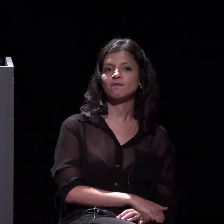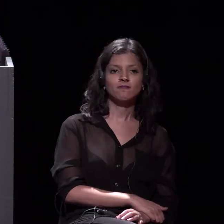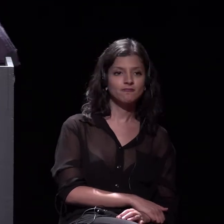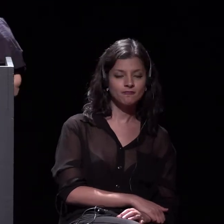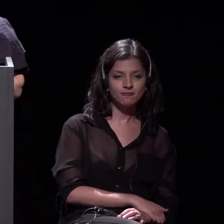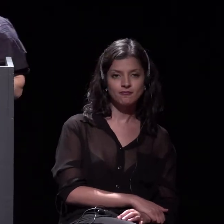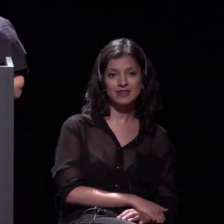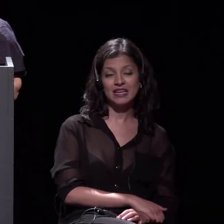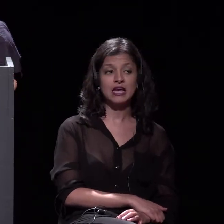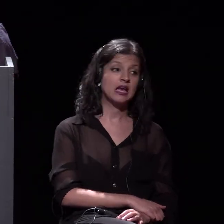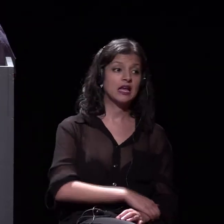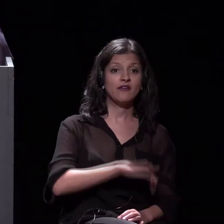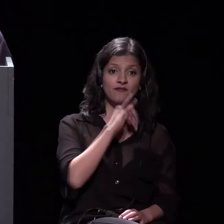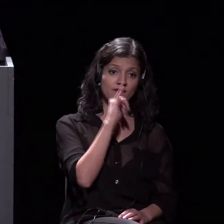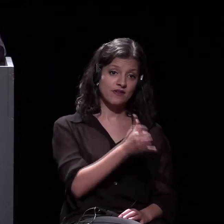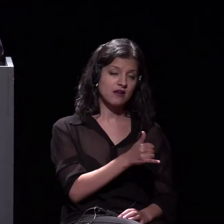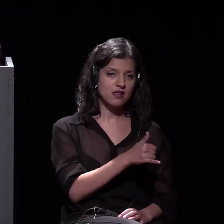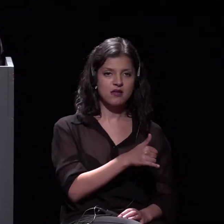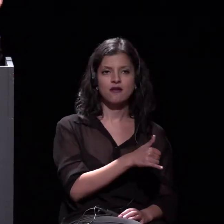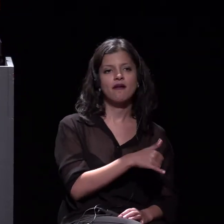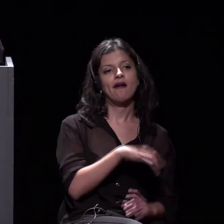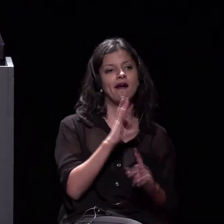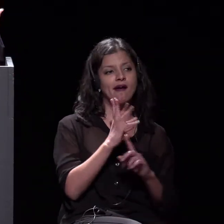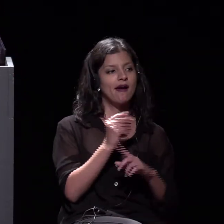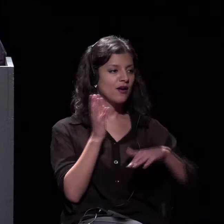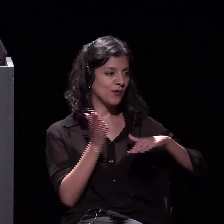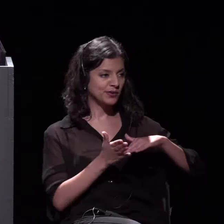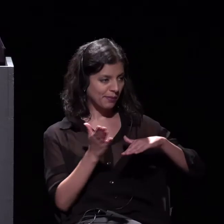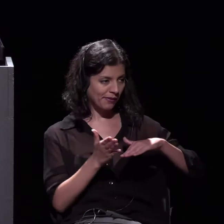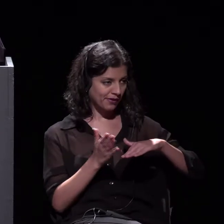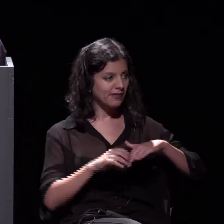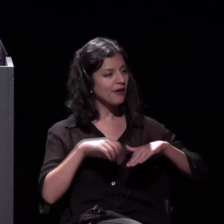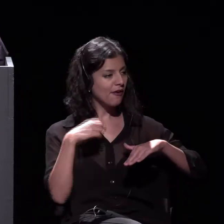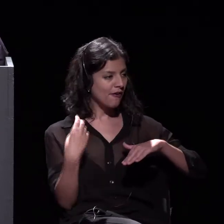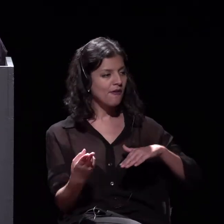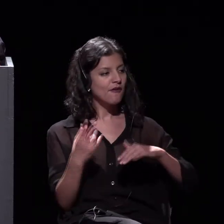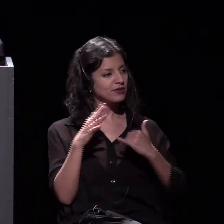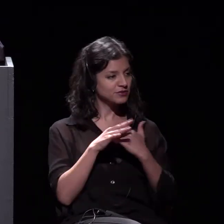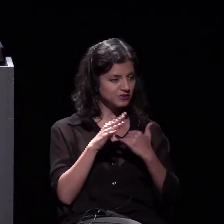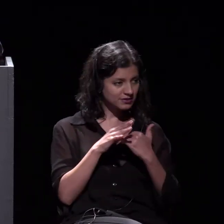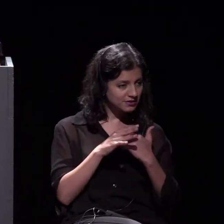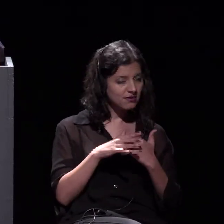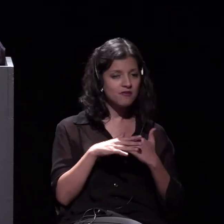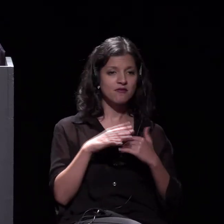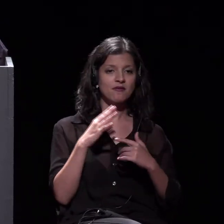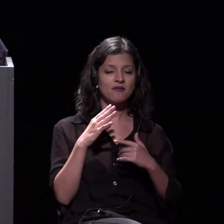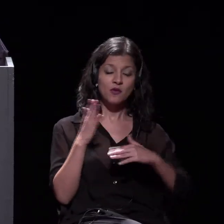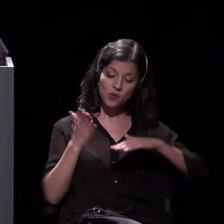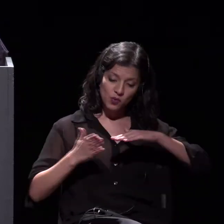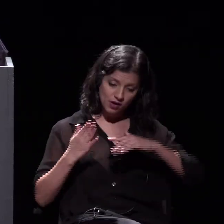what contemporary art institutions should be is opening them, they should just open themselves up to community